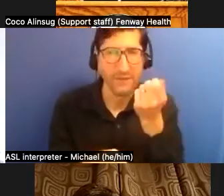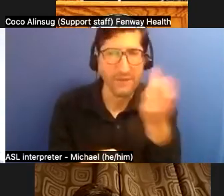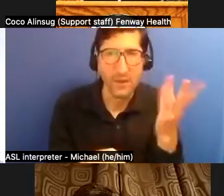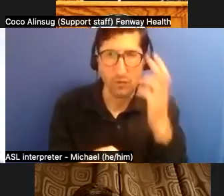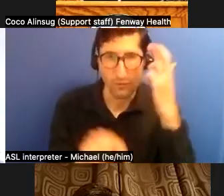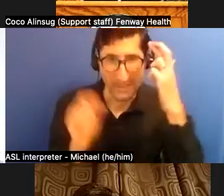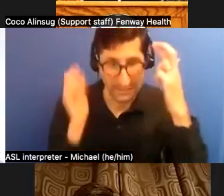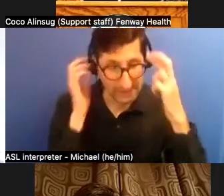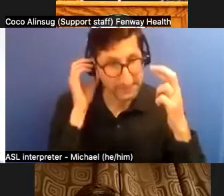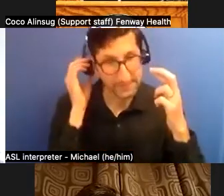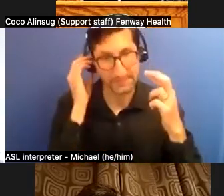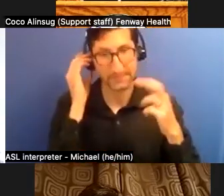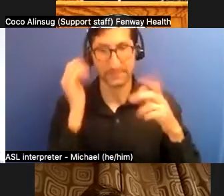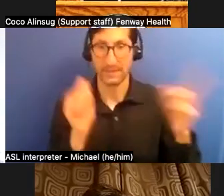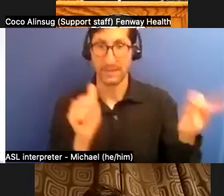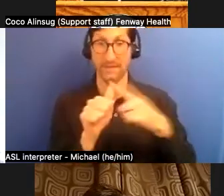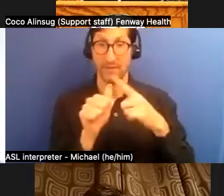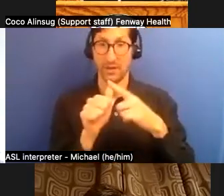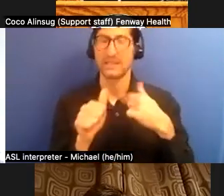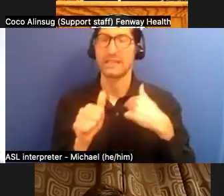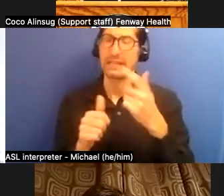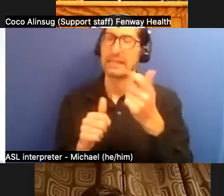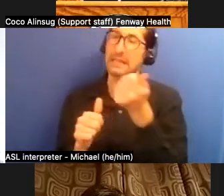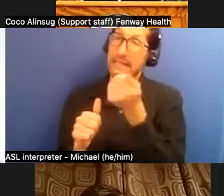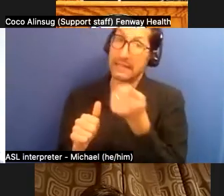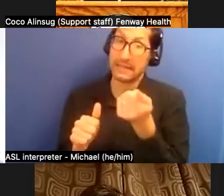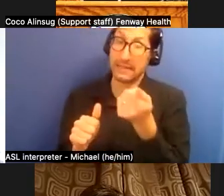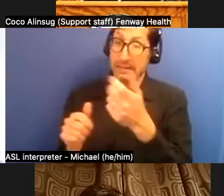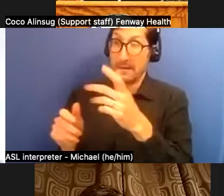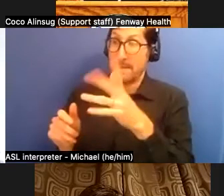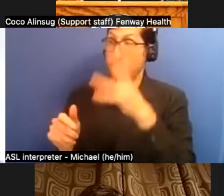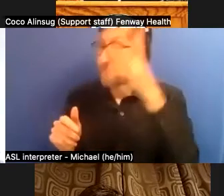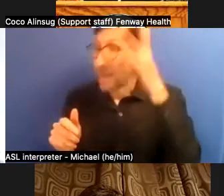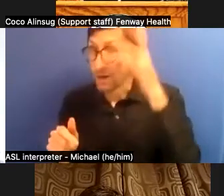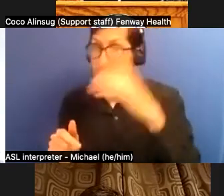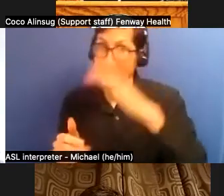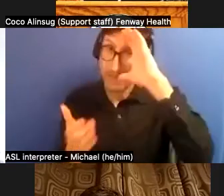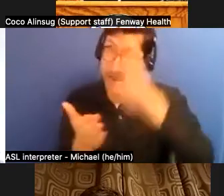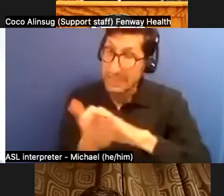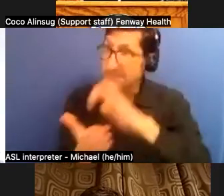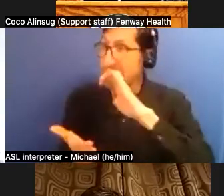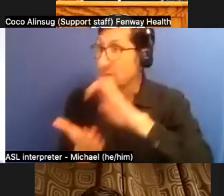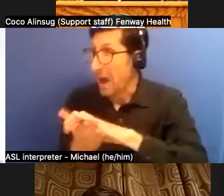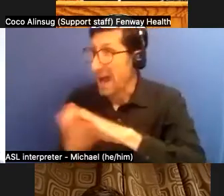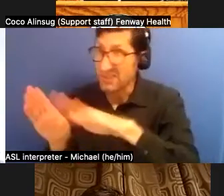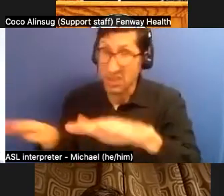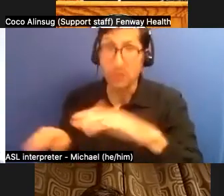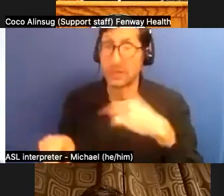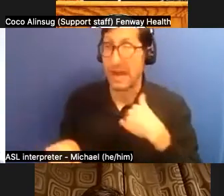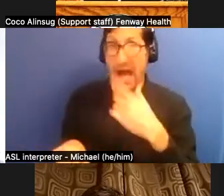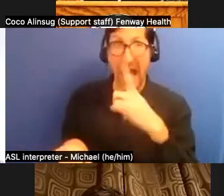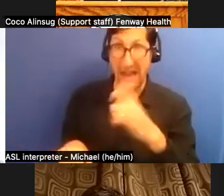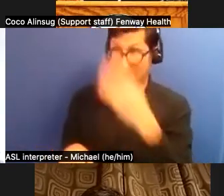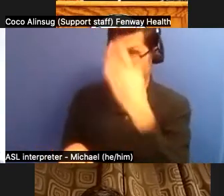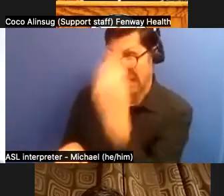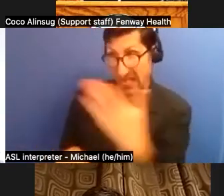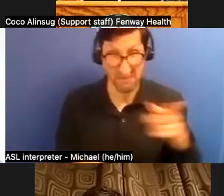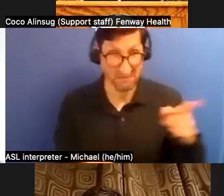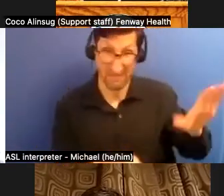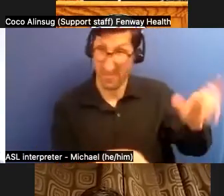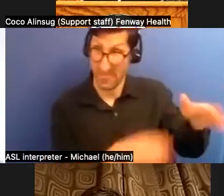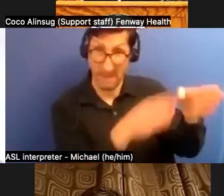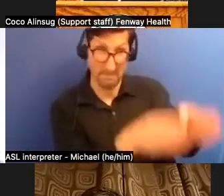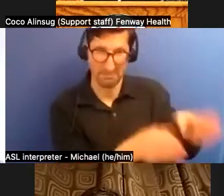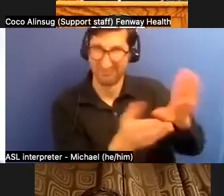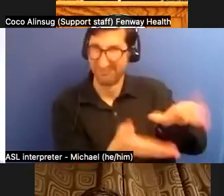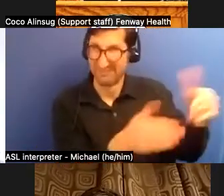and spouses and children that the people that they love are dead, and that there's nothing that we can do to get to bring them back. And